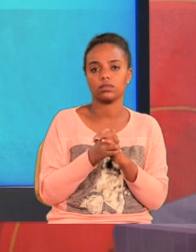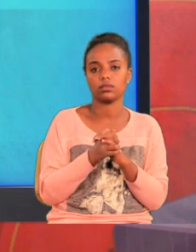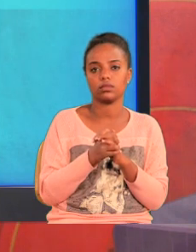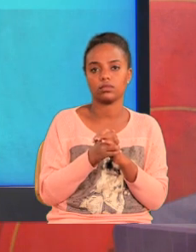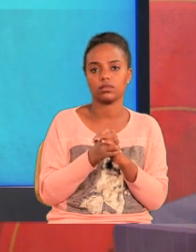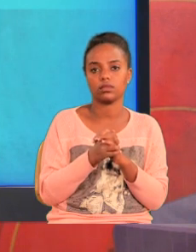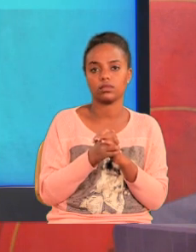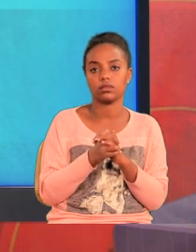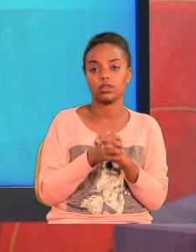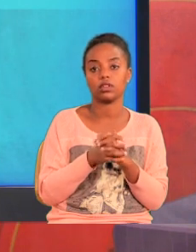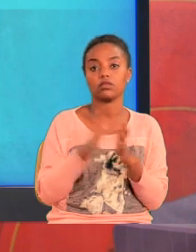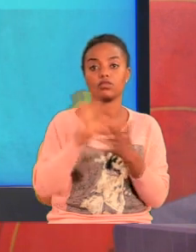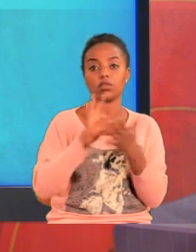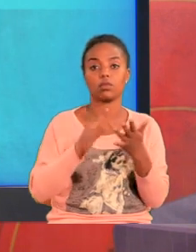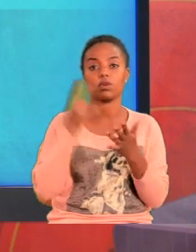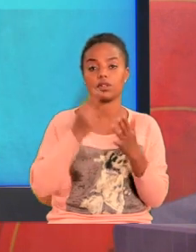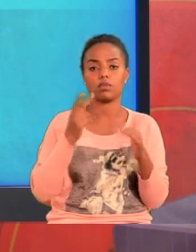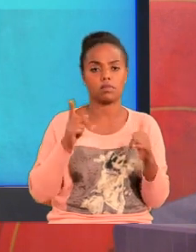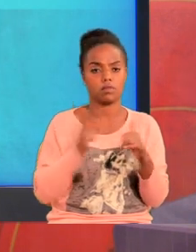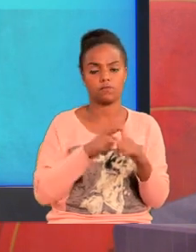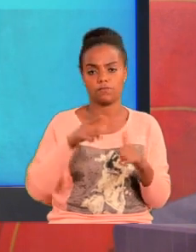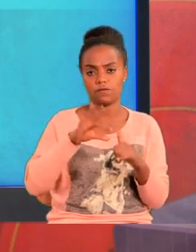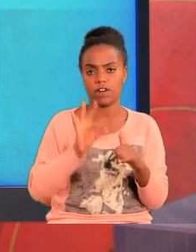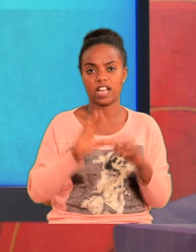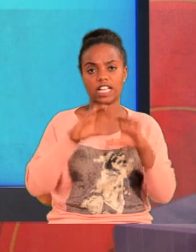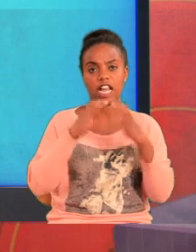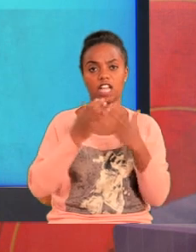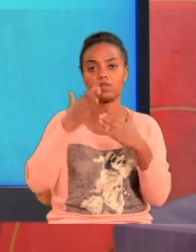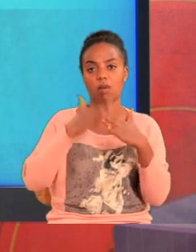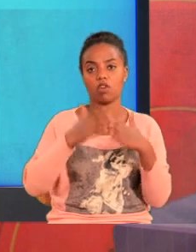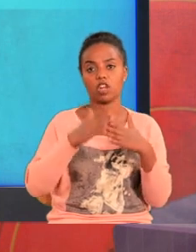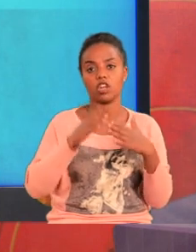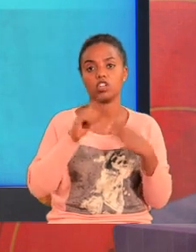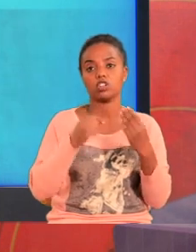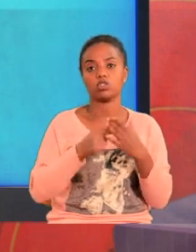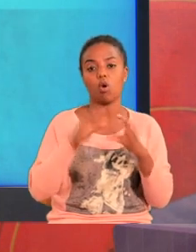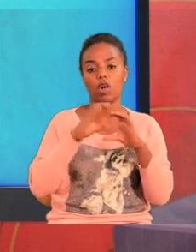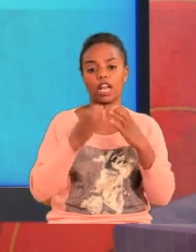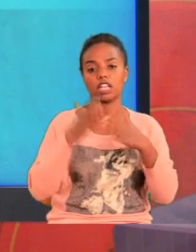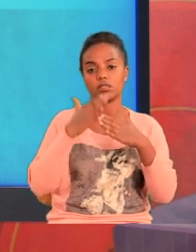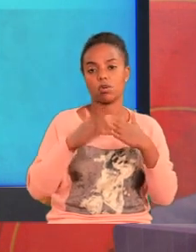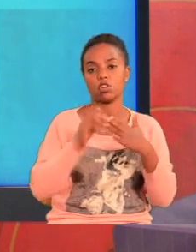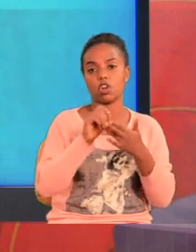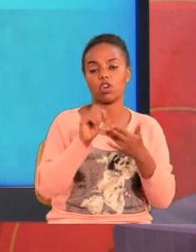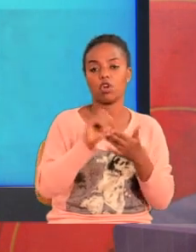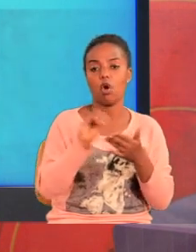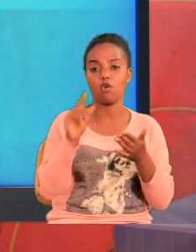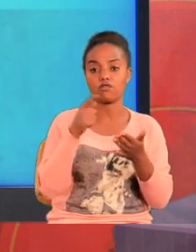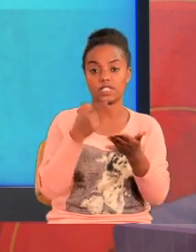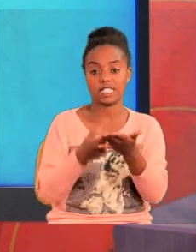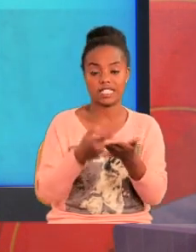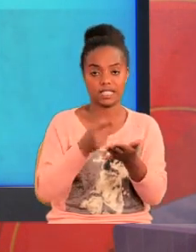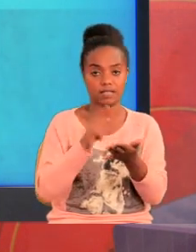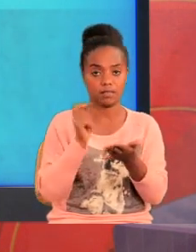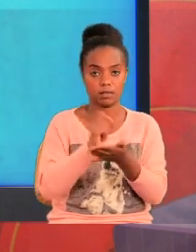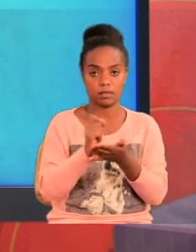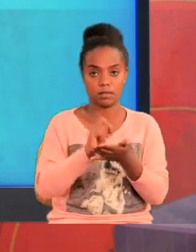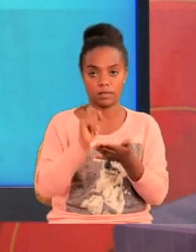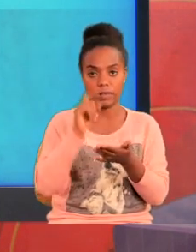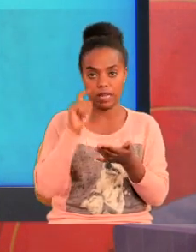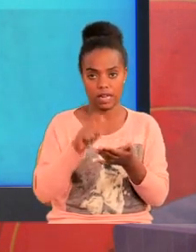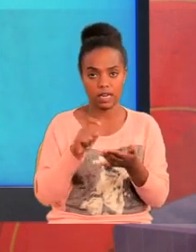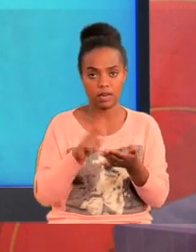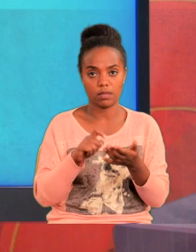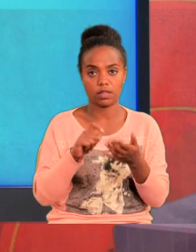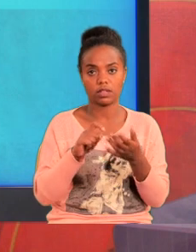to apply this formula, we need to find the class boundary. So I need to write the class boundary of this one. So if this was assumed,